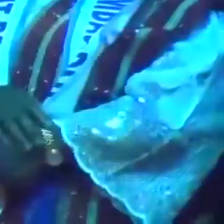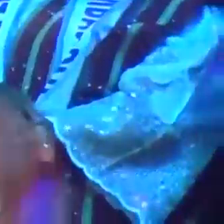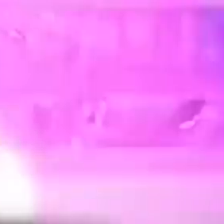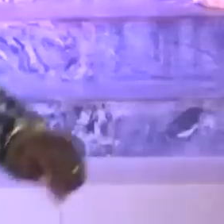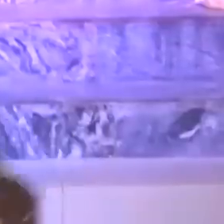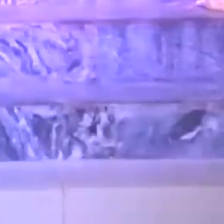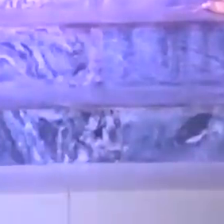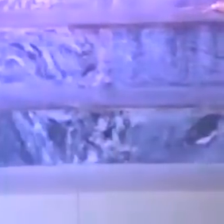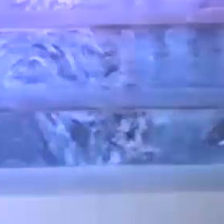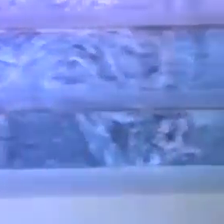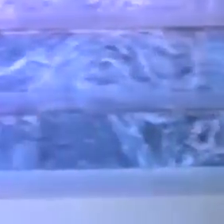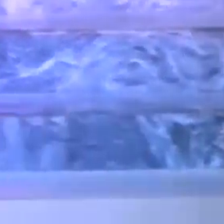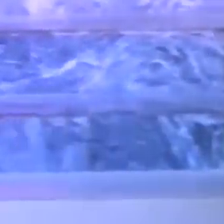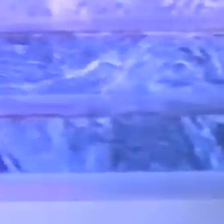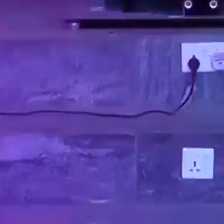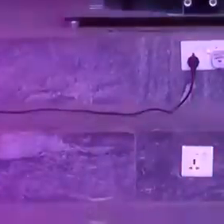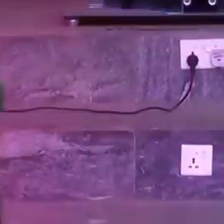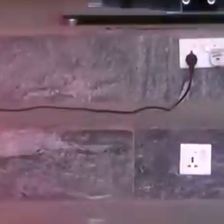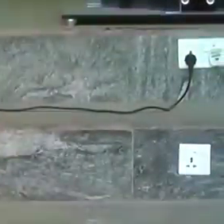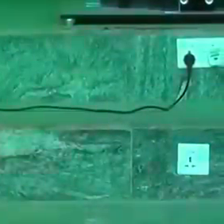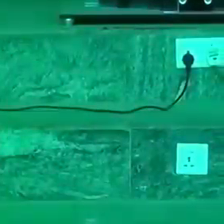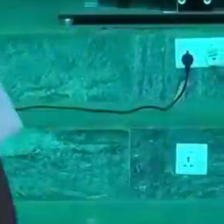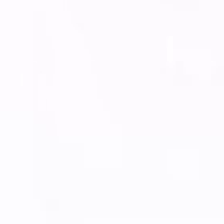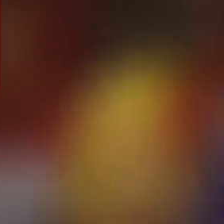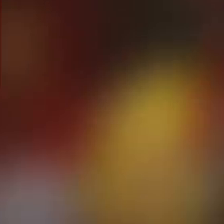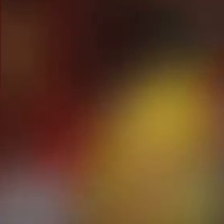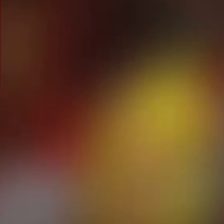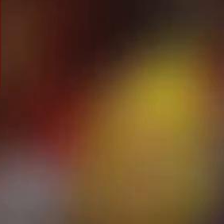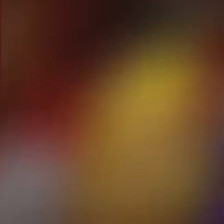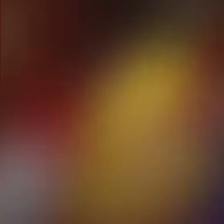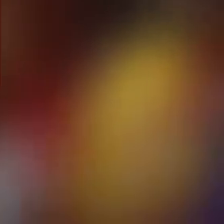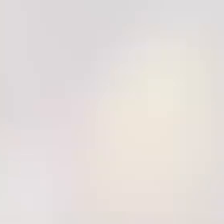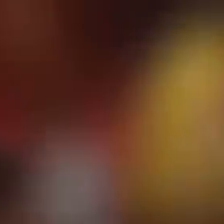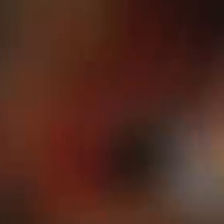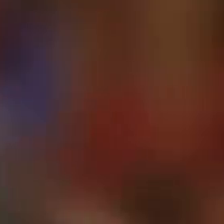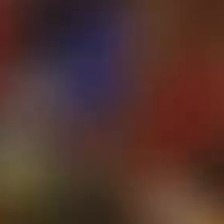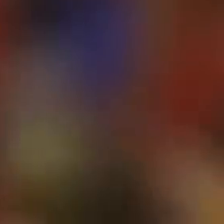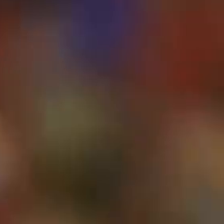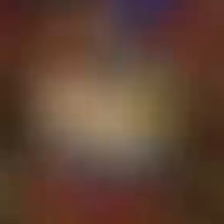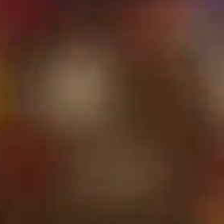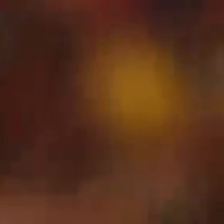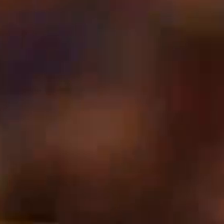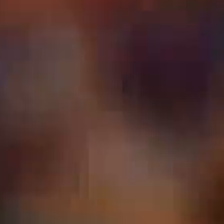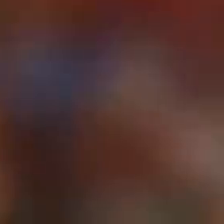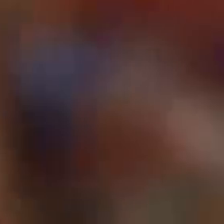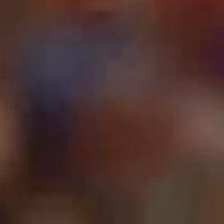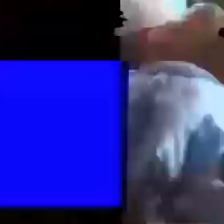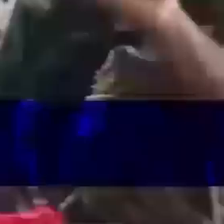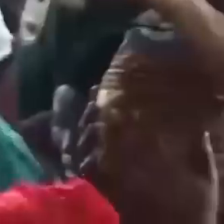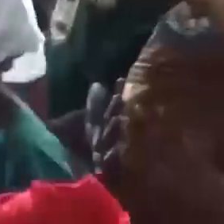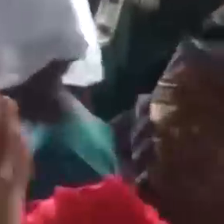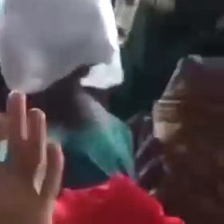apostle to Dr. SM Mustafa JB baba se bi oba lulu gbe leju agba Dr. Yinka Yesole ati prophet